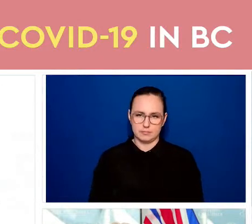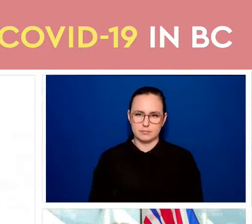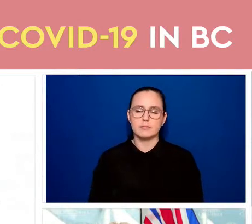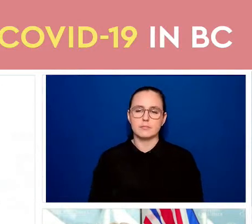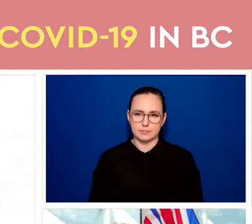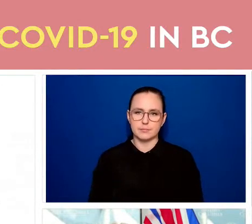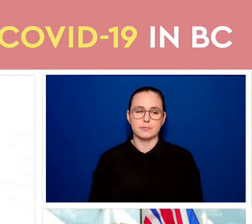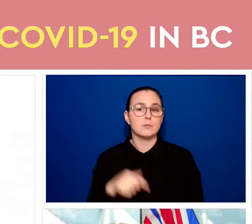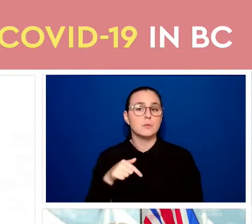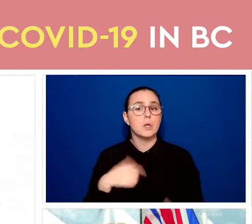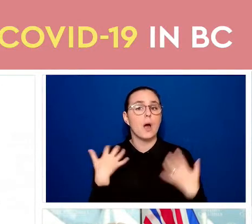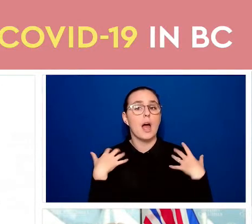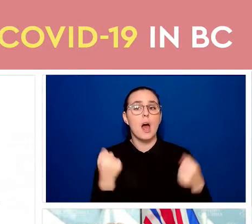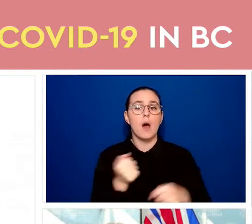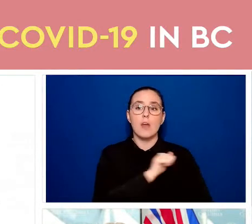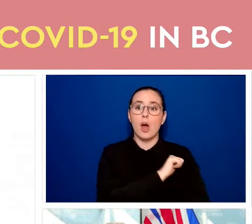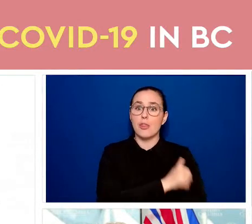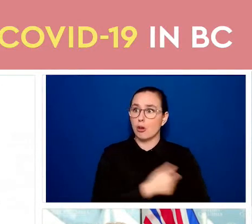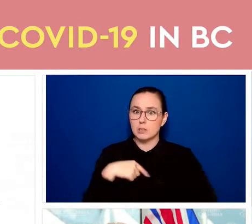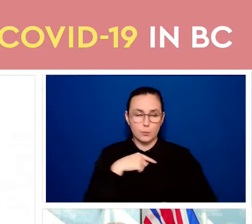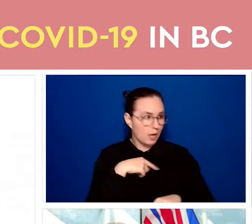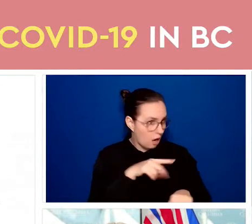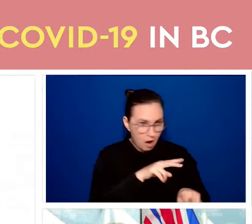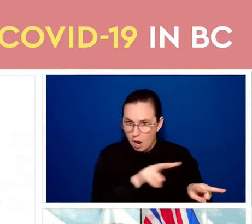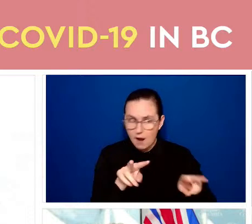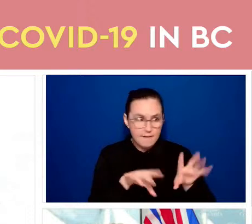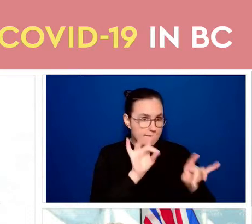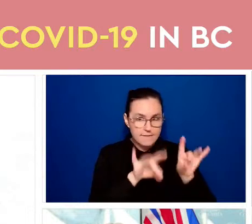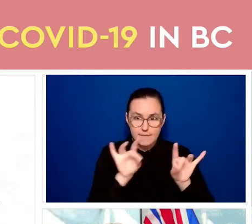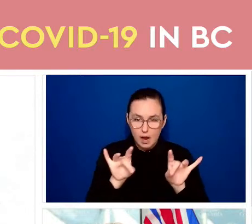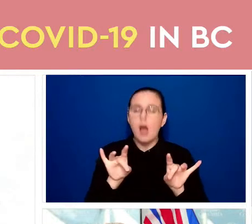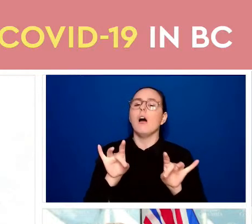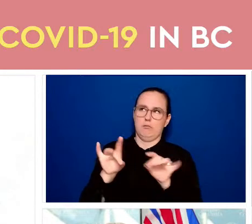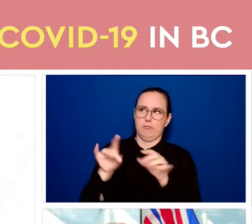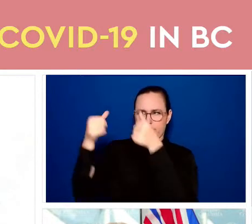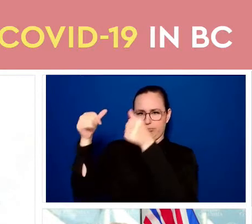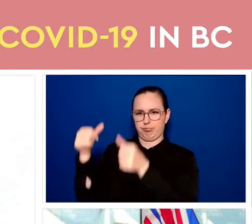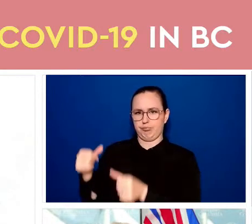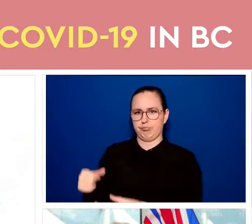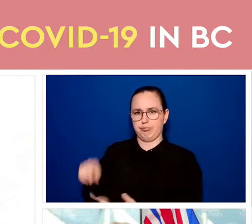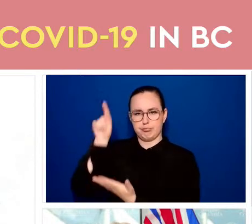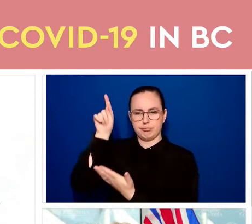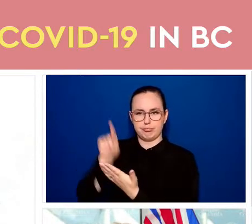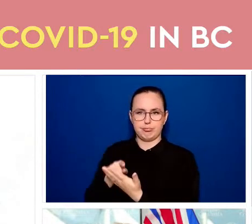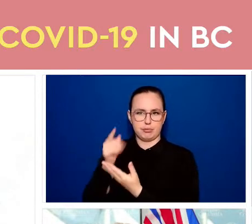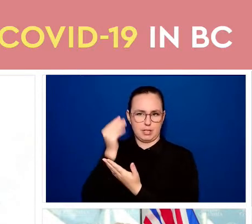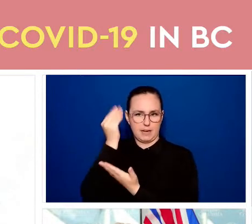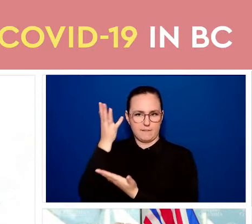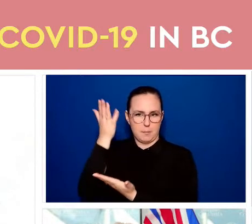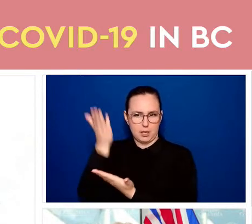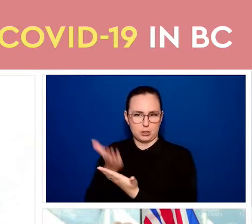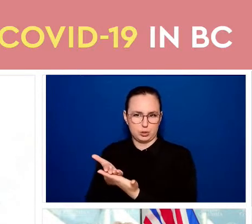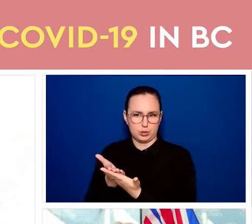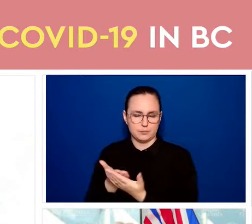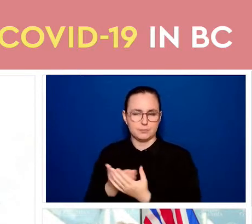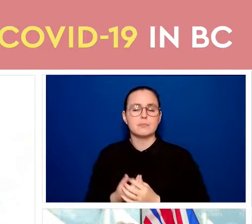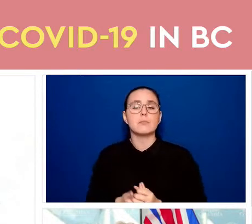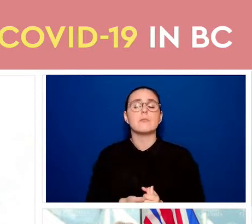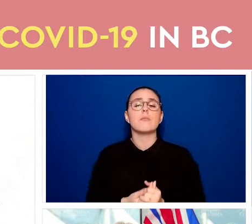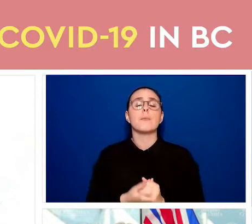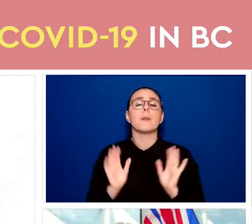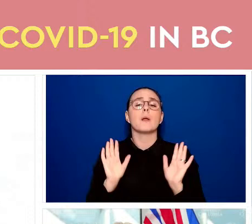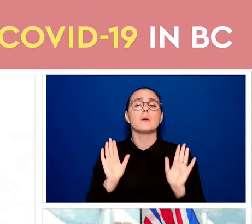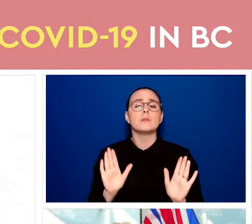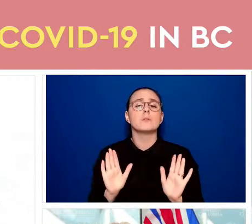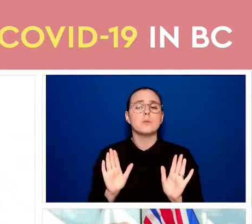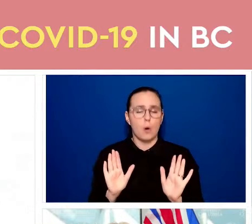them. The reality that we know is it takes time. It takes time for public health to be notified of a positive lab test and to do